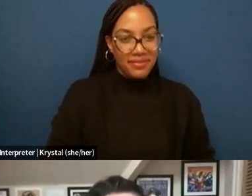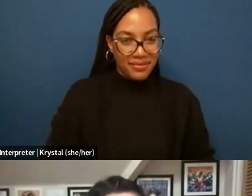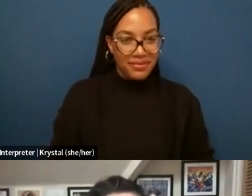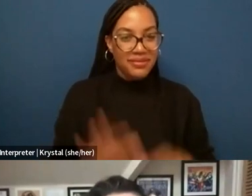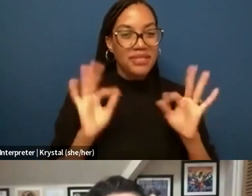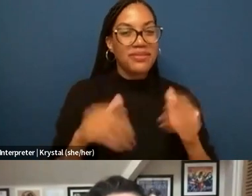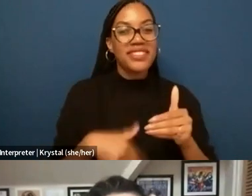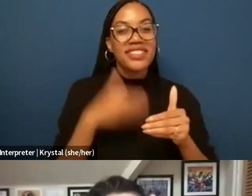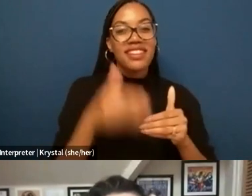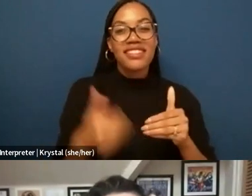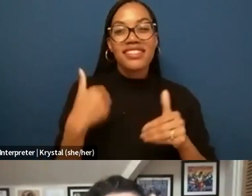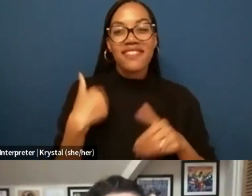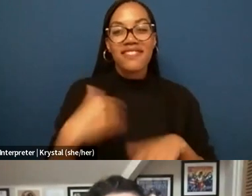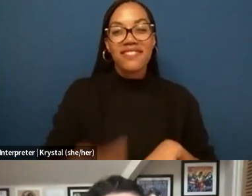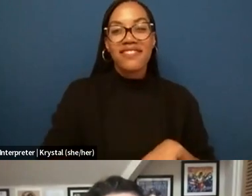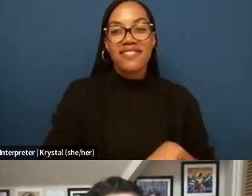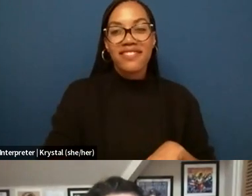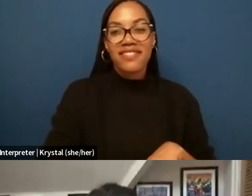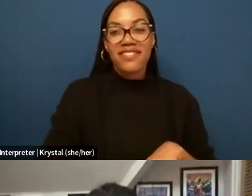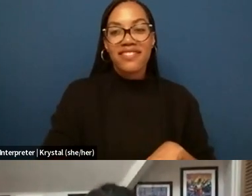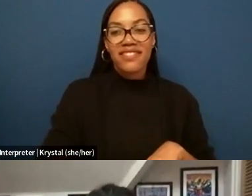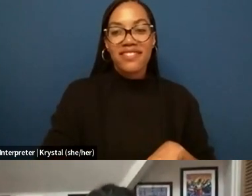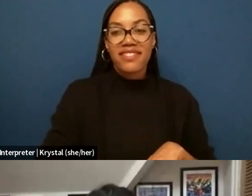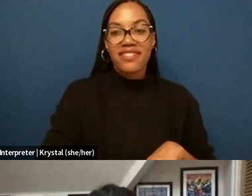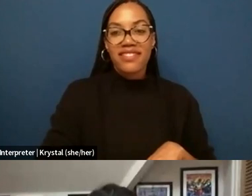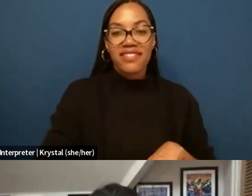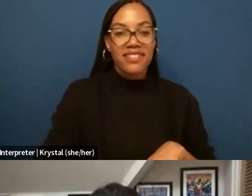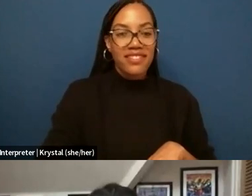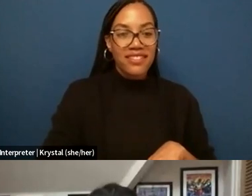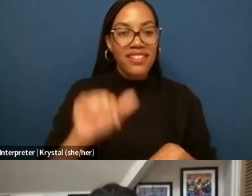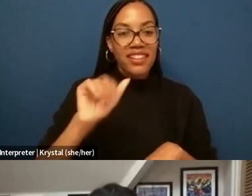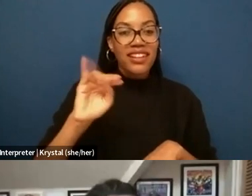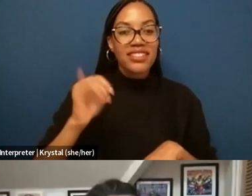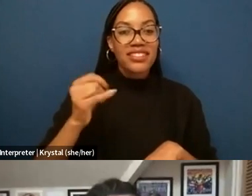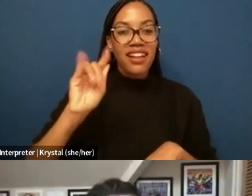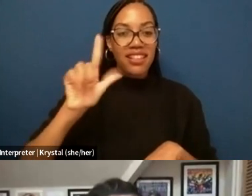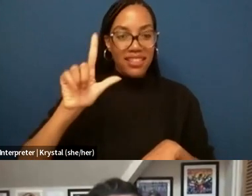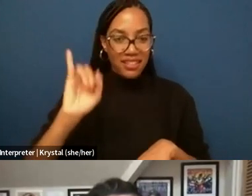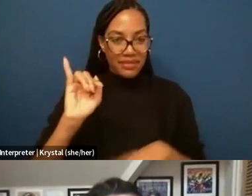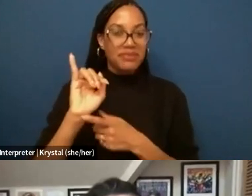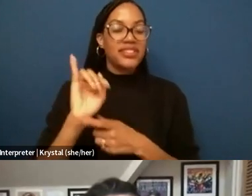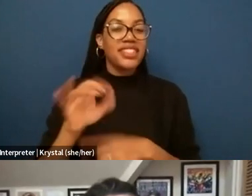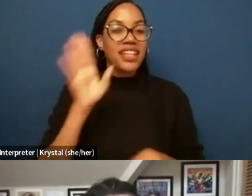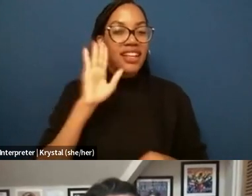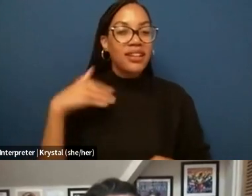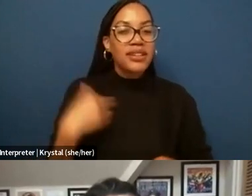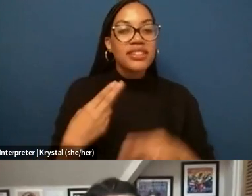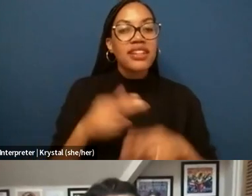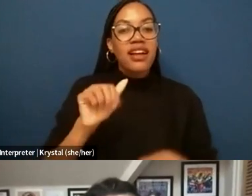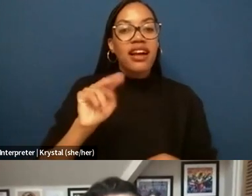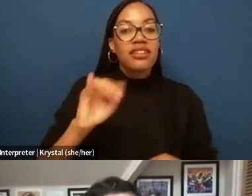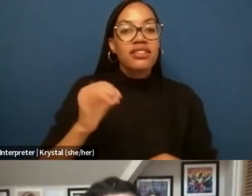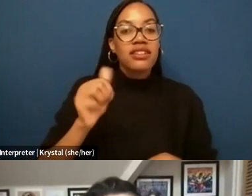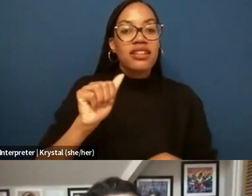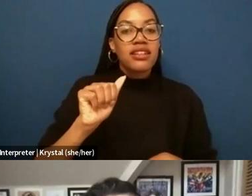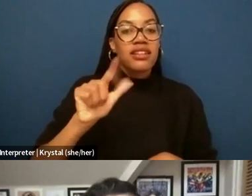Thank you so much. Thanks to all of y'all for being here. My name is Anjali Nath Upadhyaya. She and they pronouns are